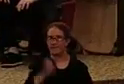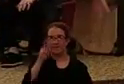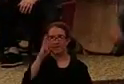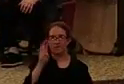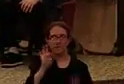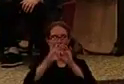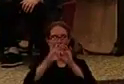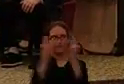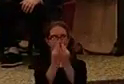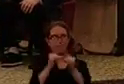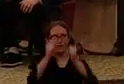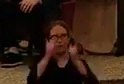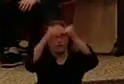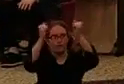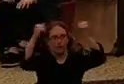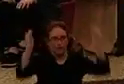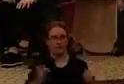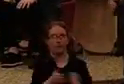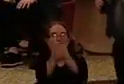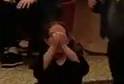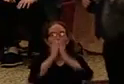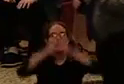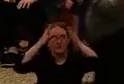Abram's family were idol worshipers.